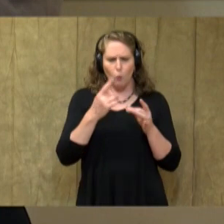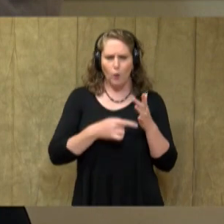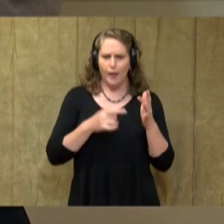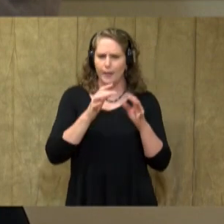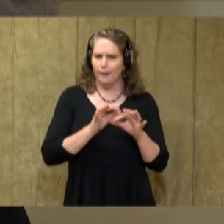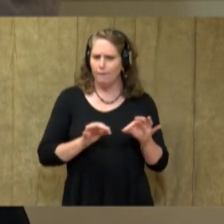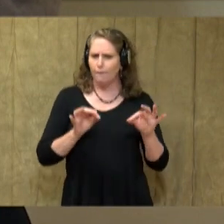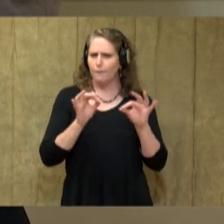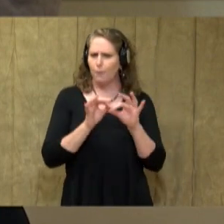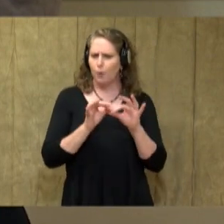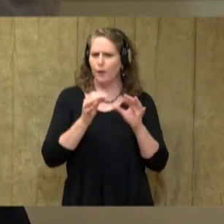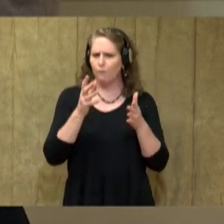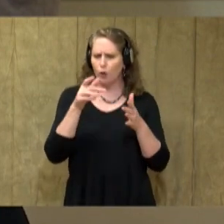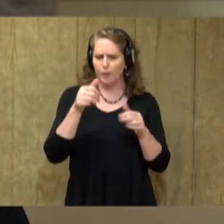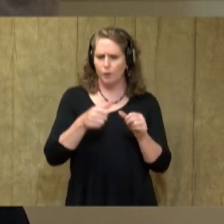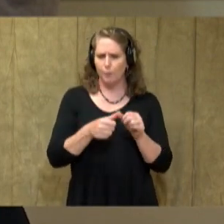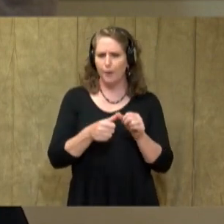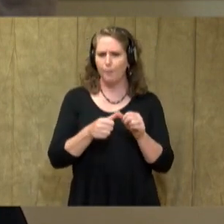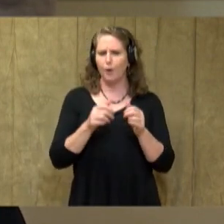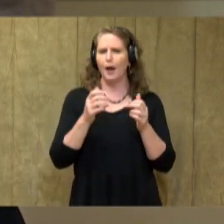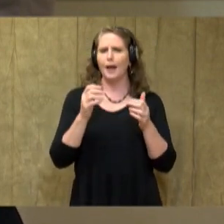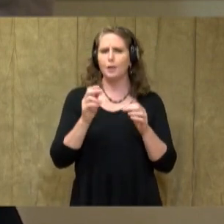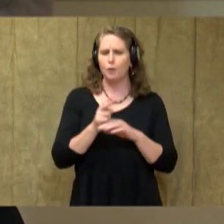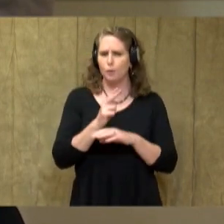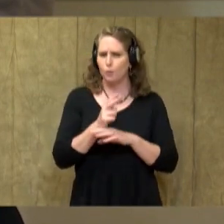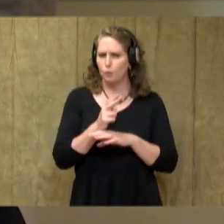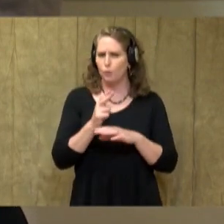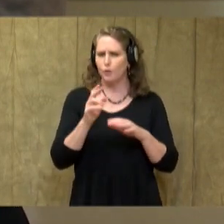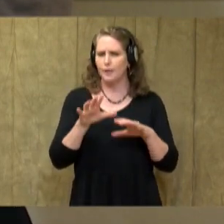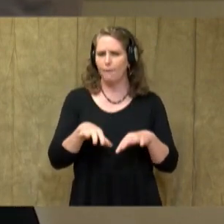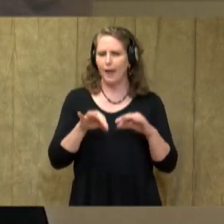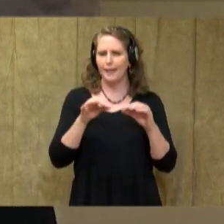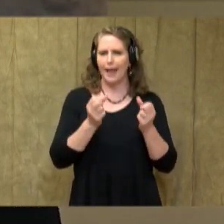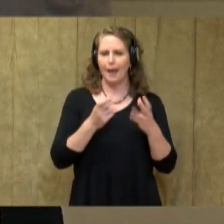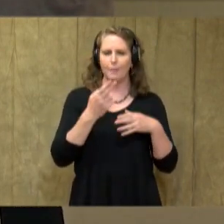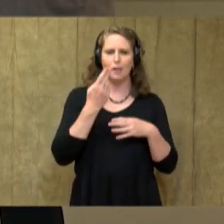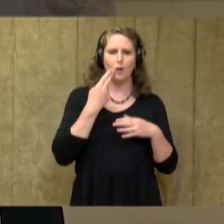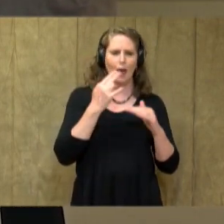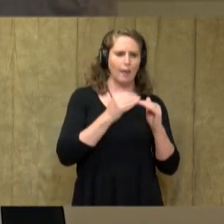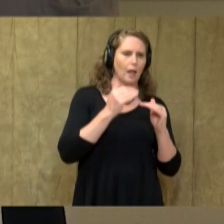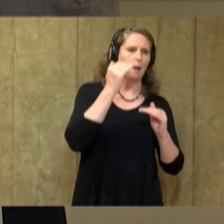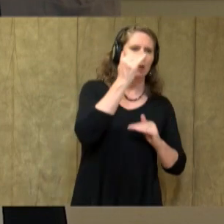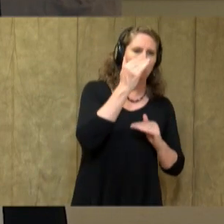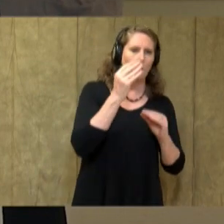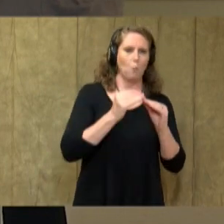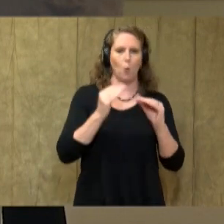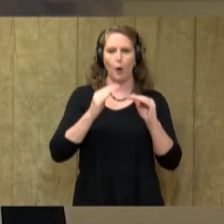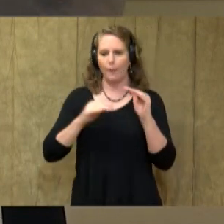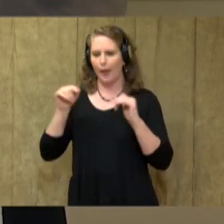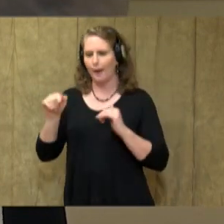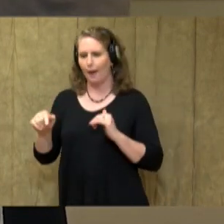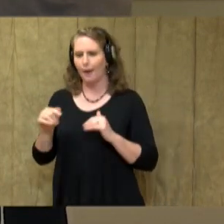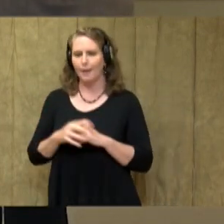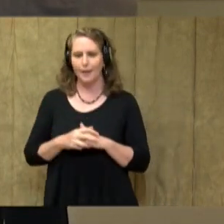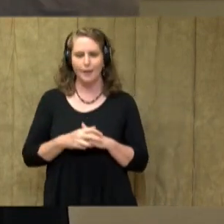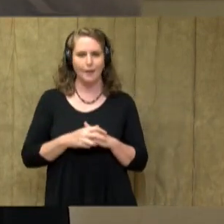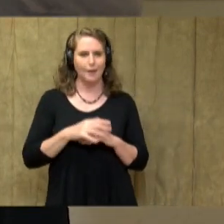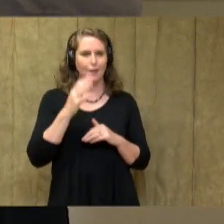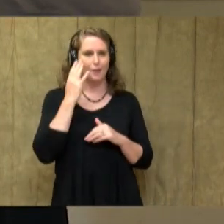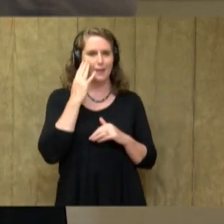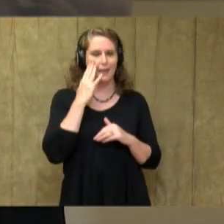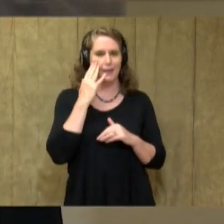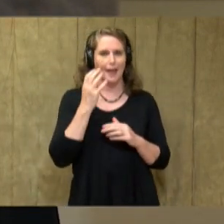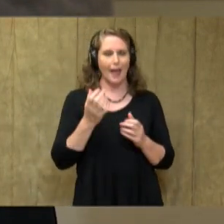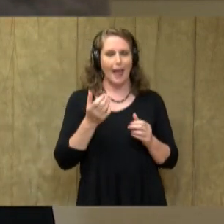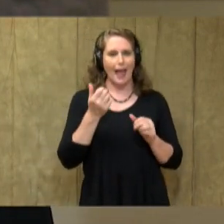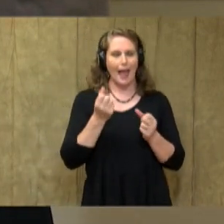for us to be able to find out how many more cards Holly has than Dara? Well, that's right, we need to know how many